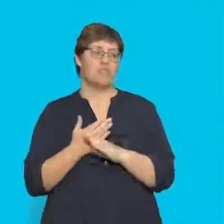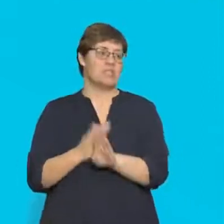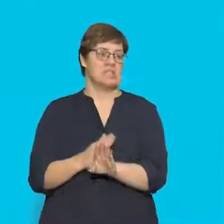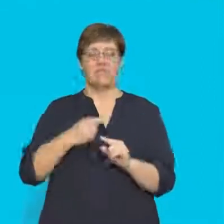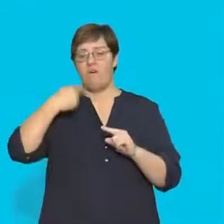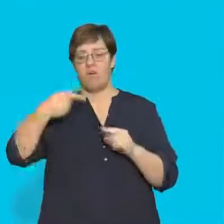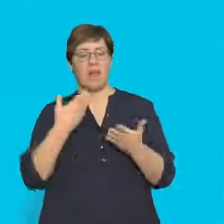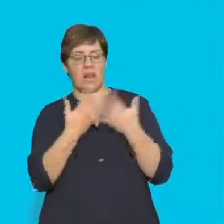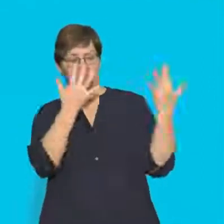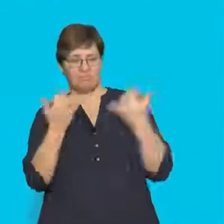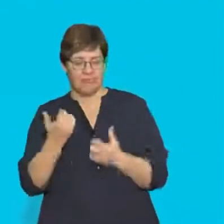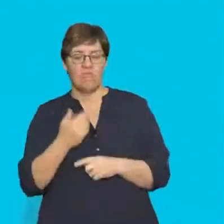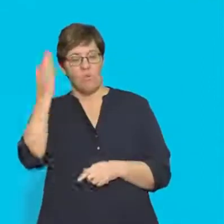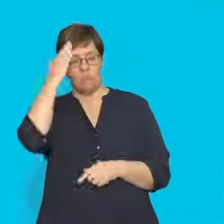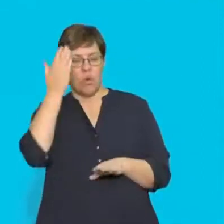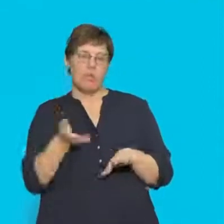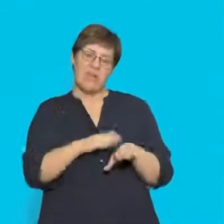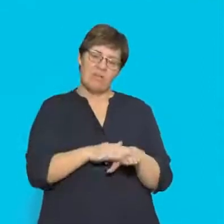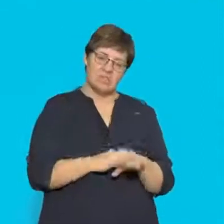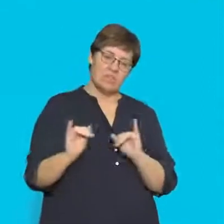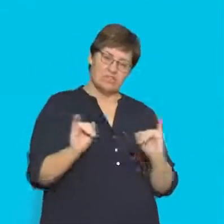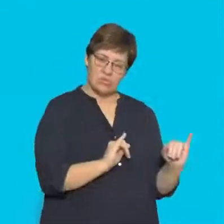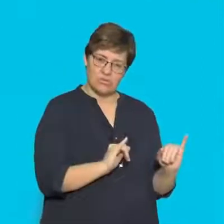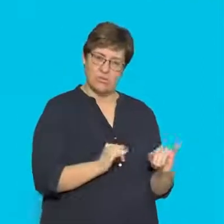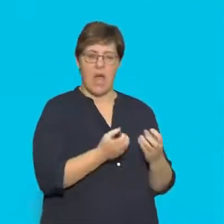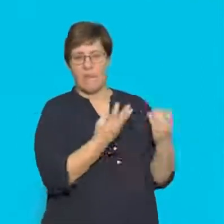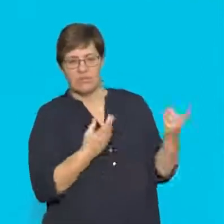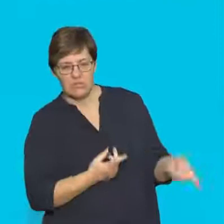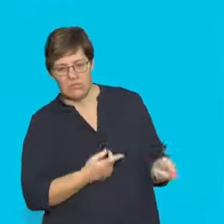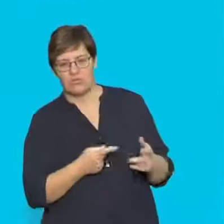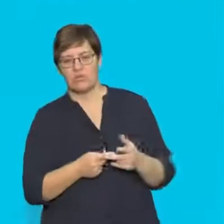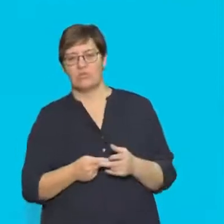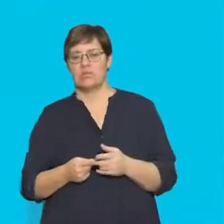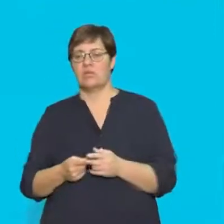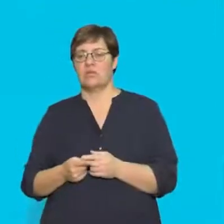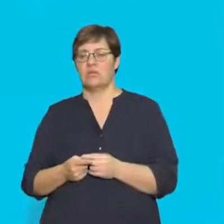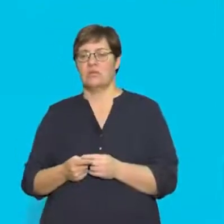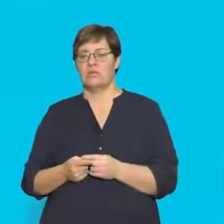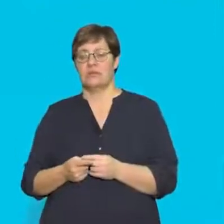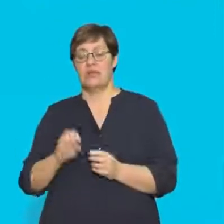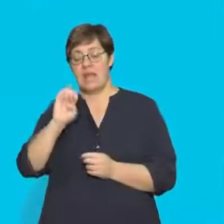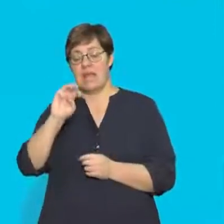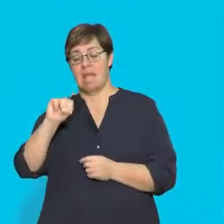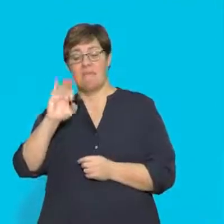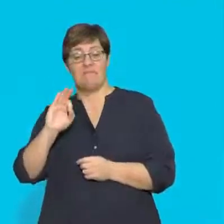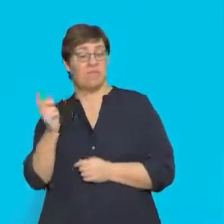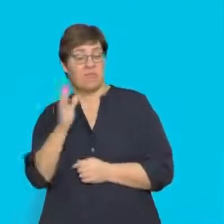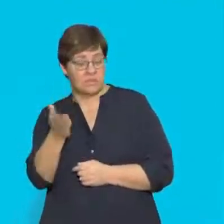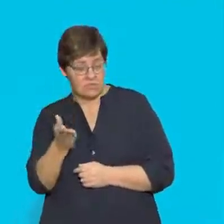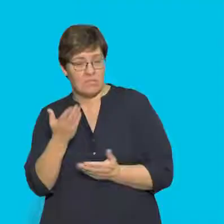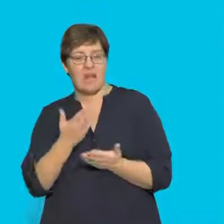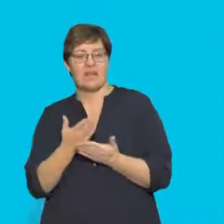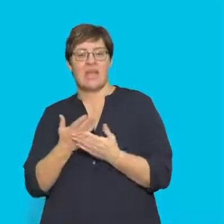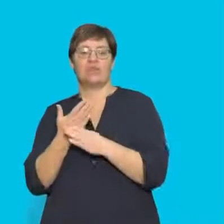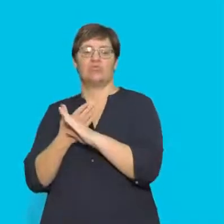the induced current was a certain amount, and you know what the induced EMF was, you can work out the resistance of the